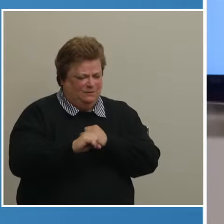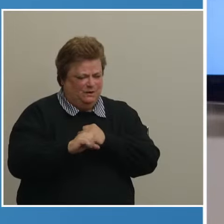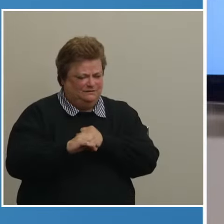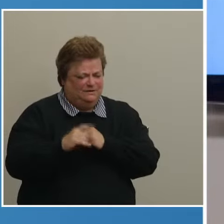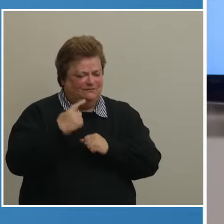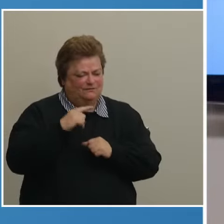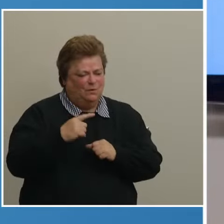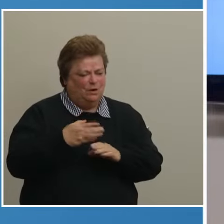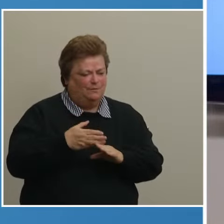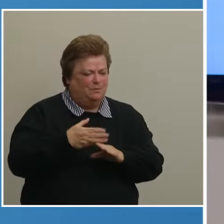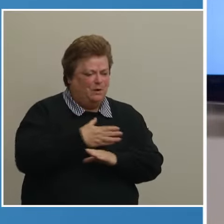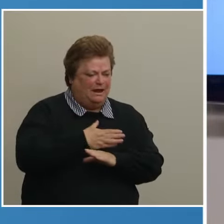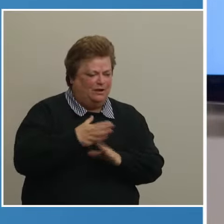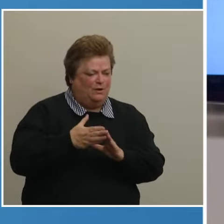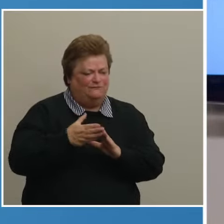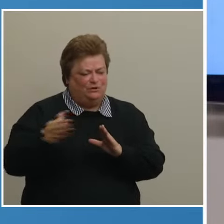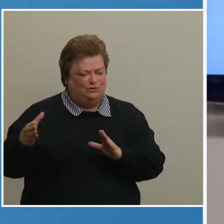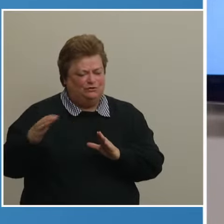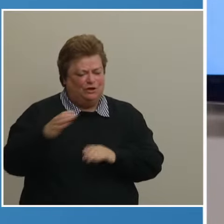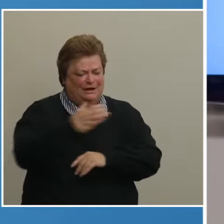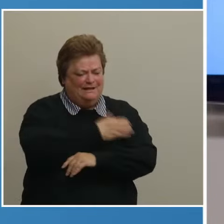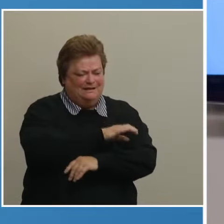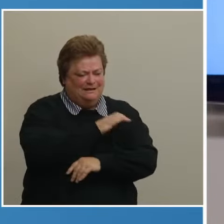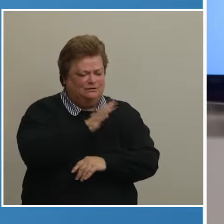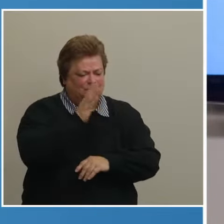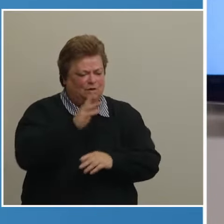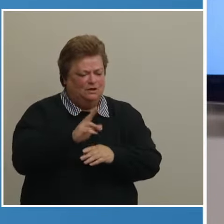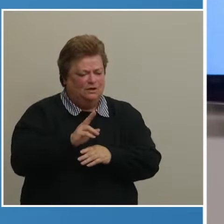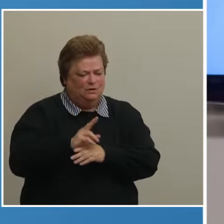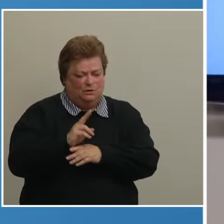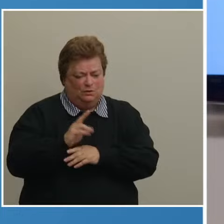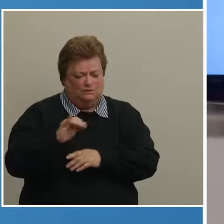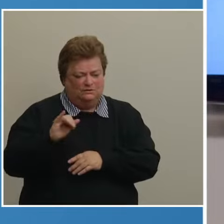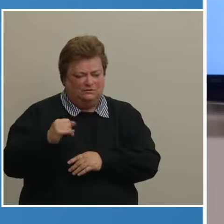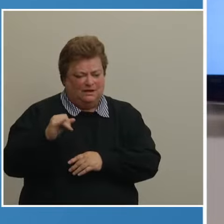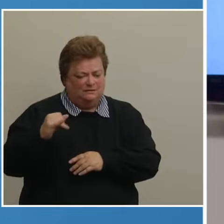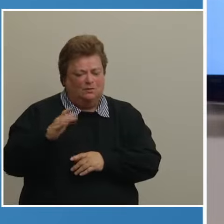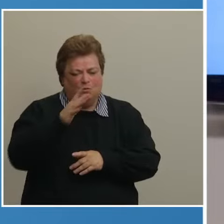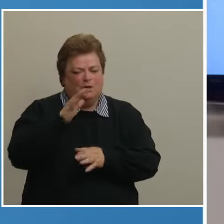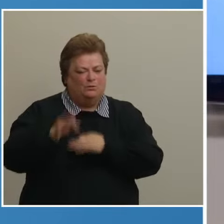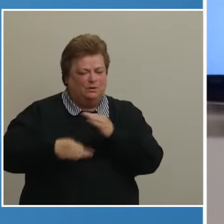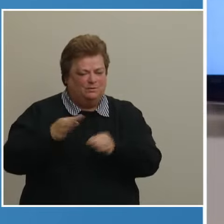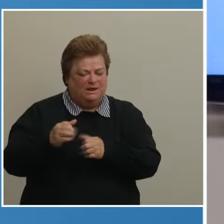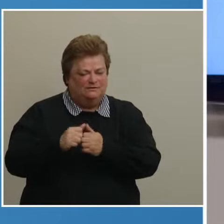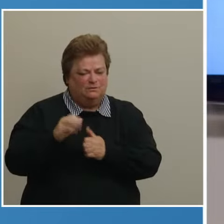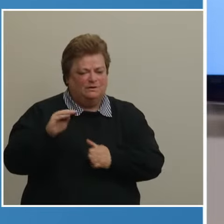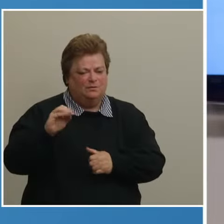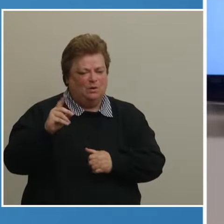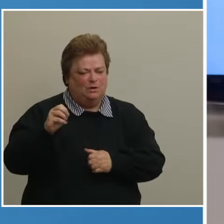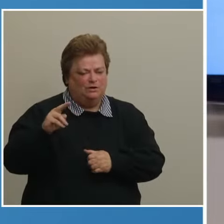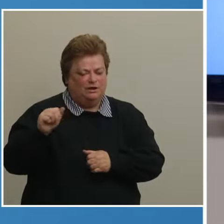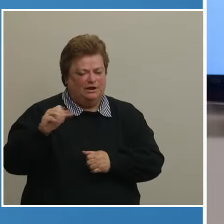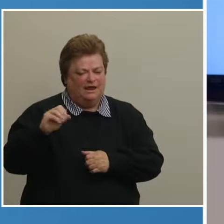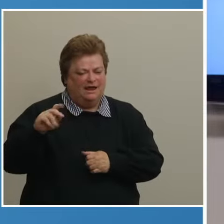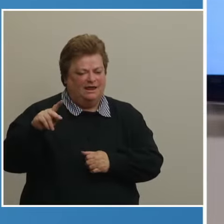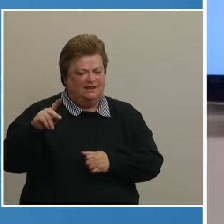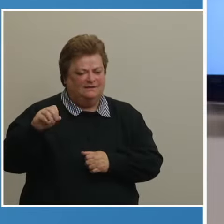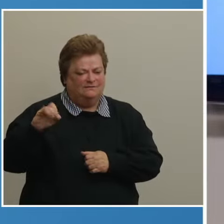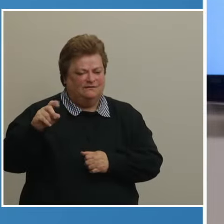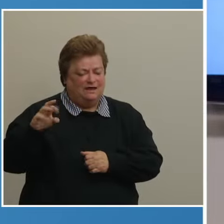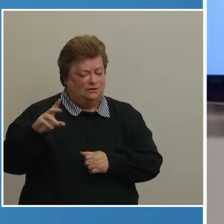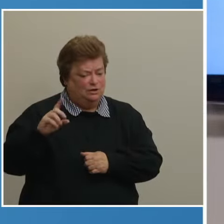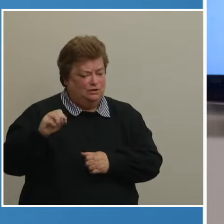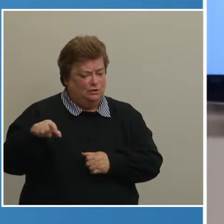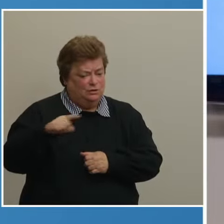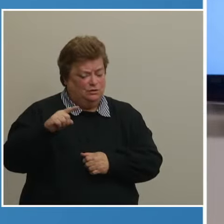or future clinics that you had that were going to use Johnson & Johnson, they've been replaced with Moderna and Pfizer. Should we expect